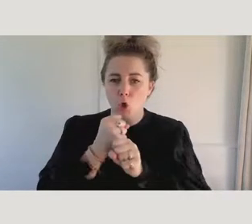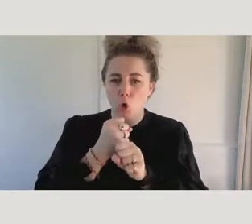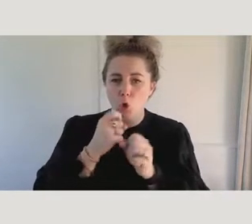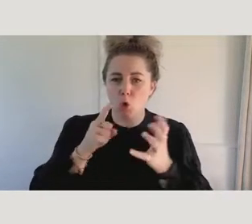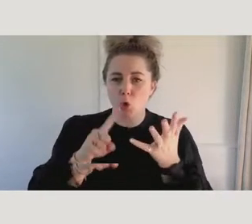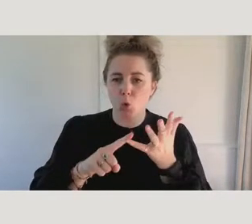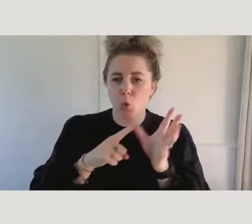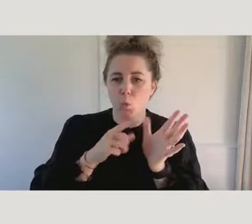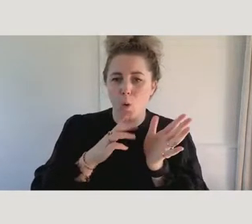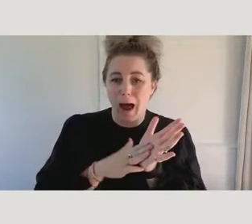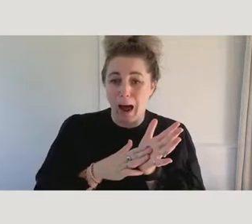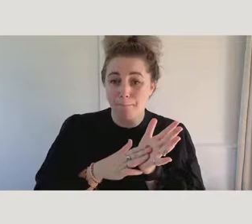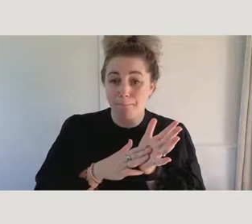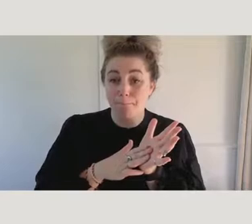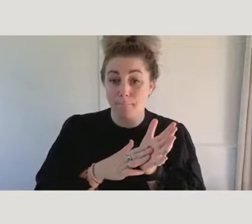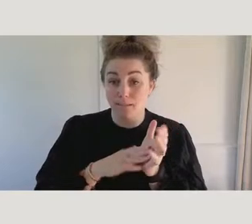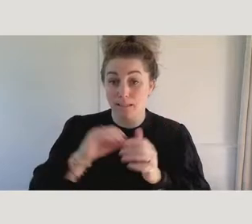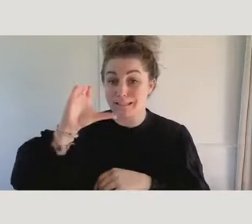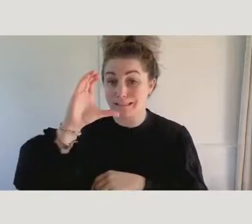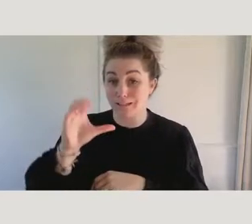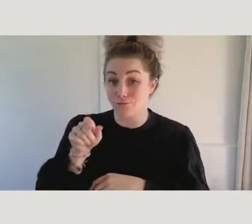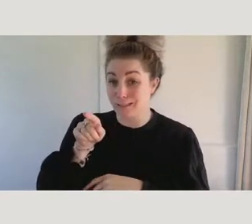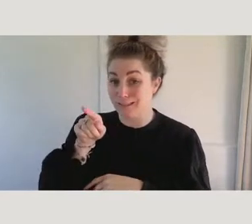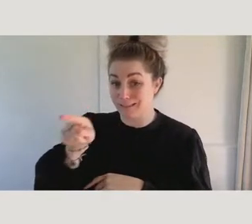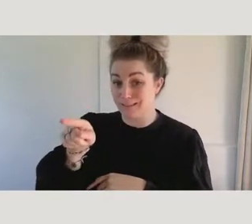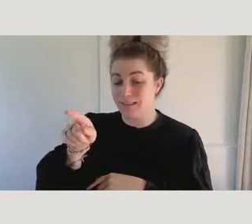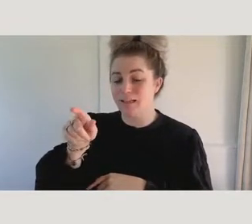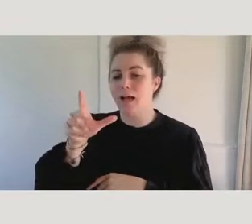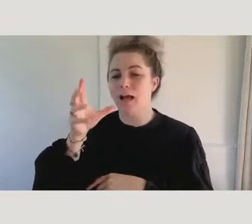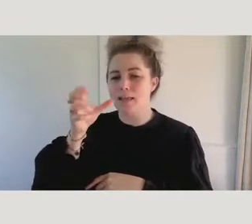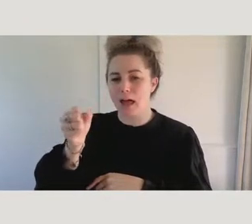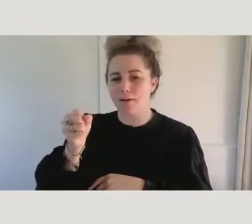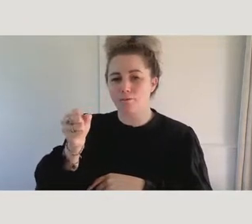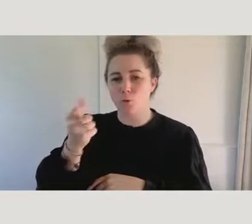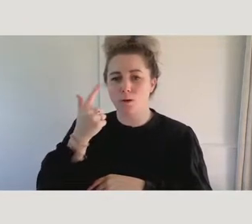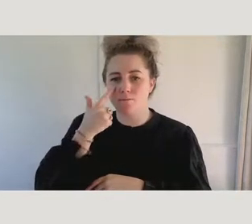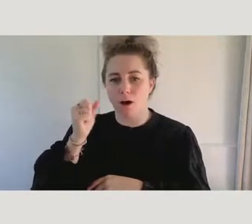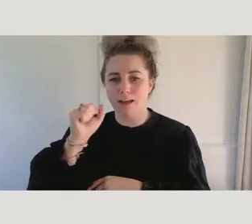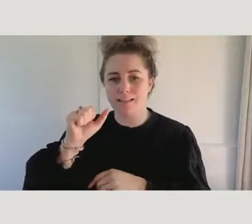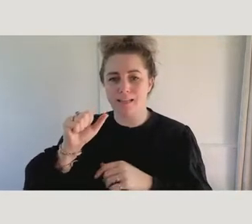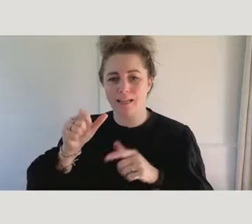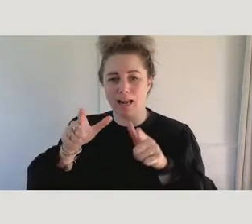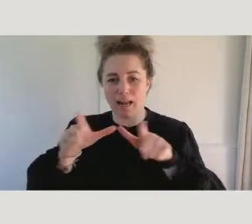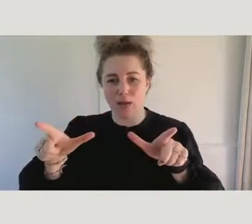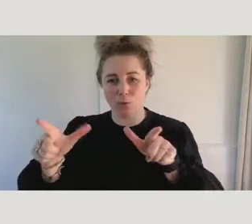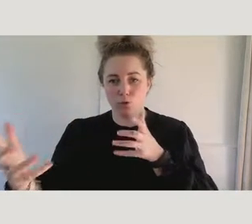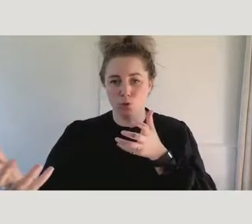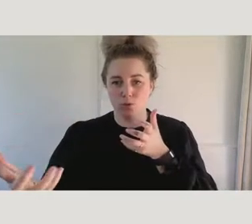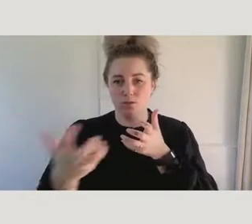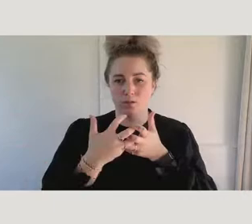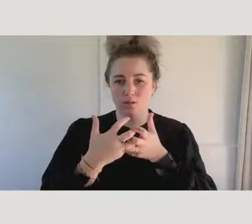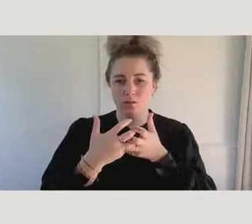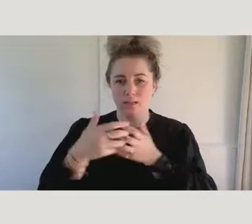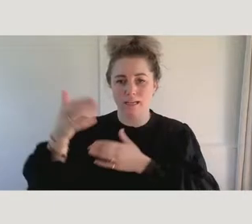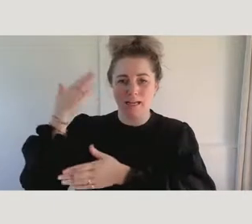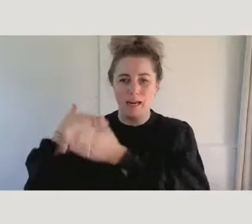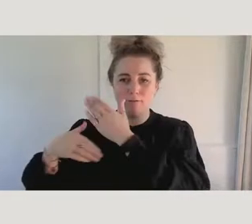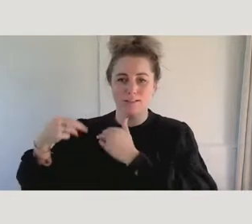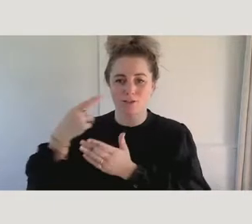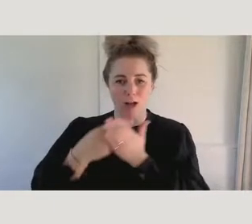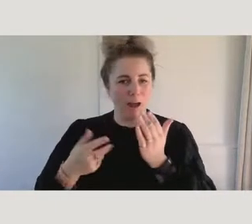who are looking to ReDiscover their language to correct with their their Heritage